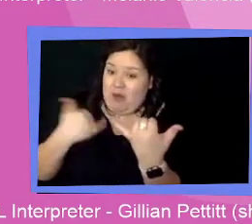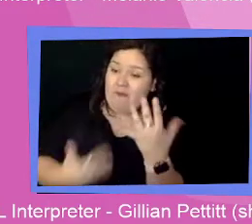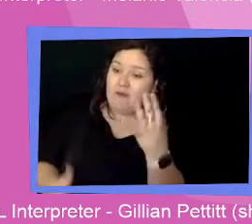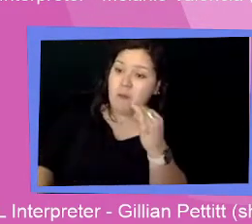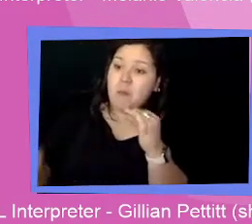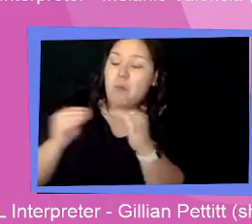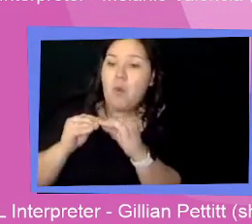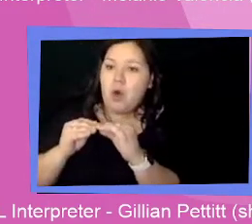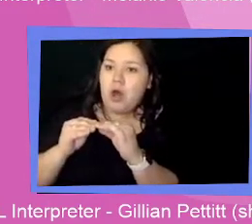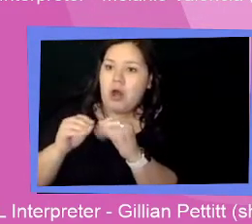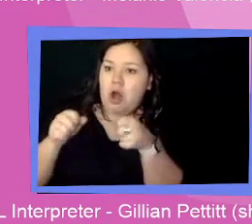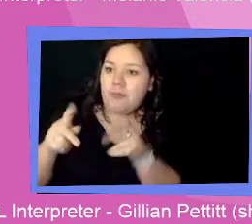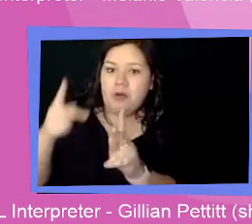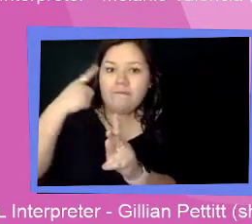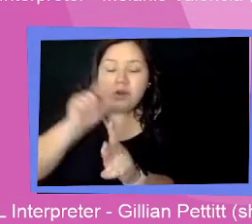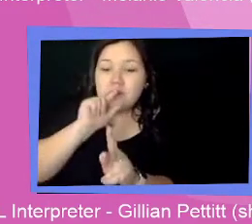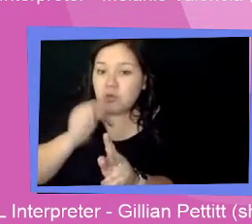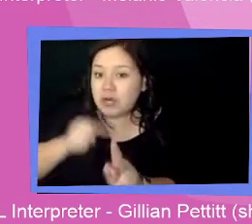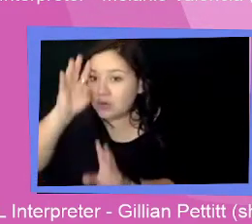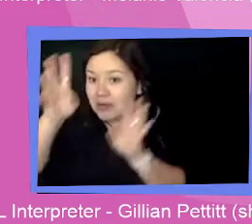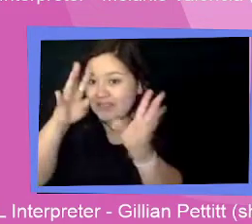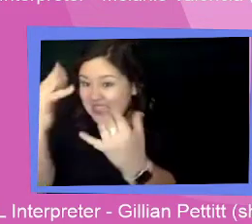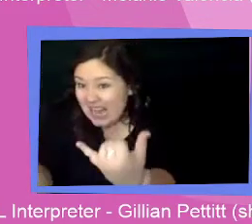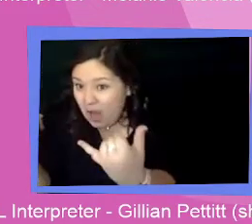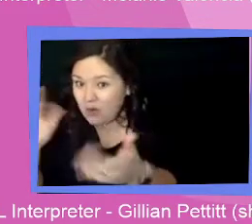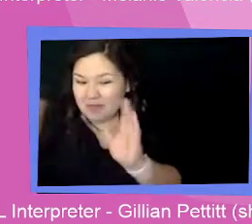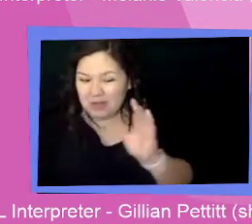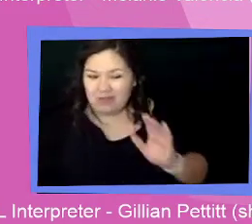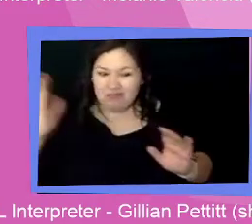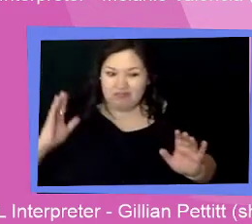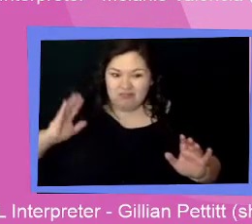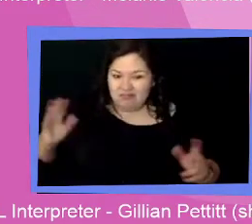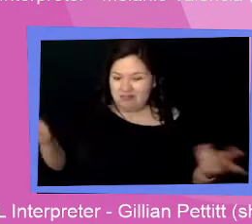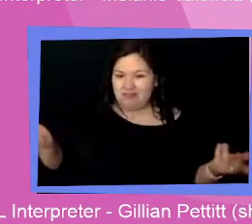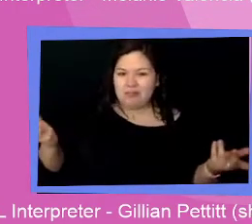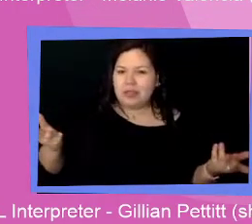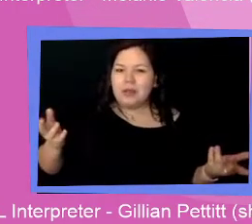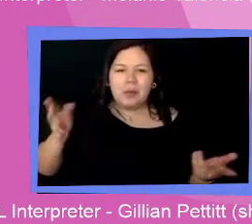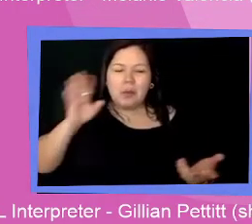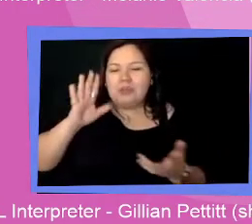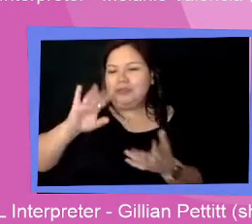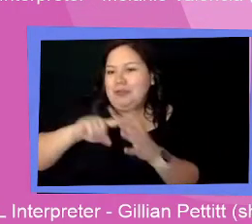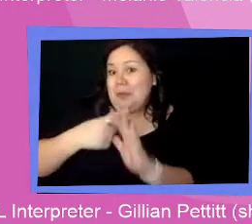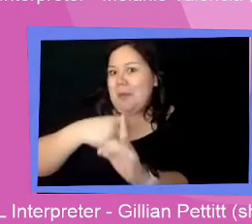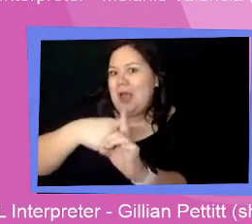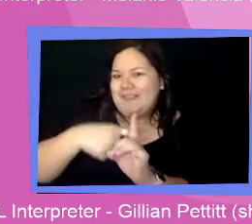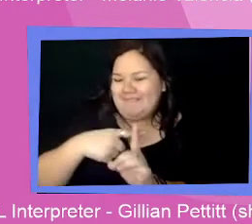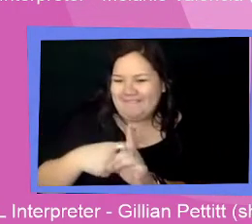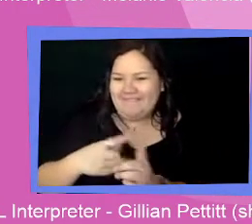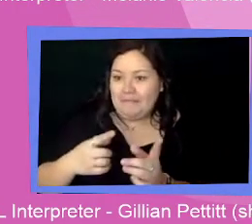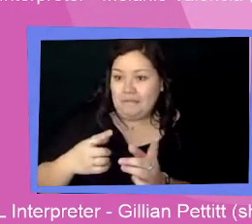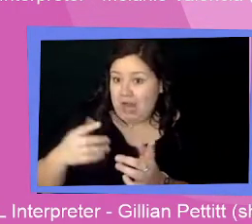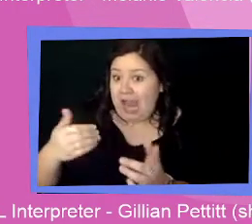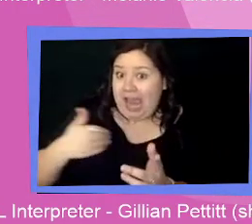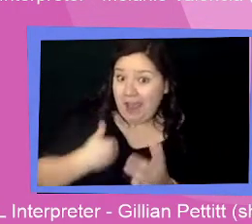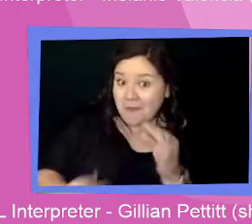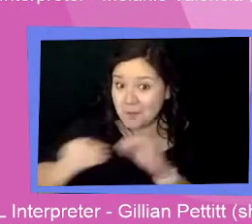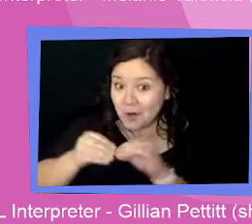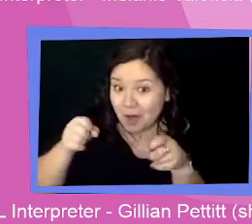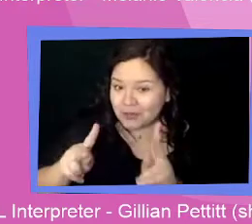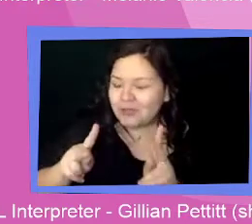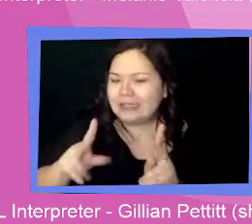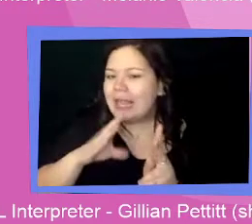creatives now than in the past? I guess we'll start with the positive. Are there more opportunities, and in what